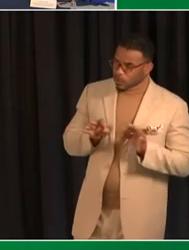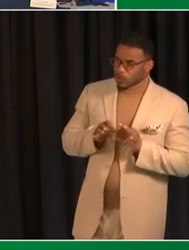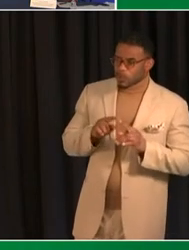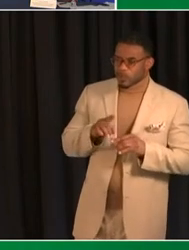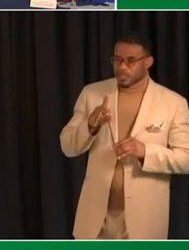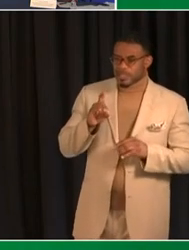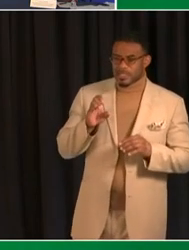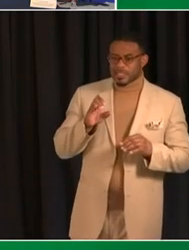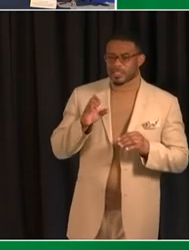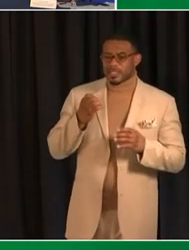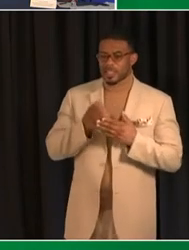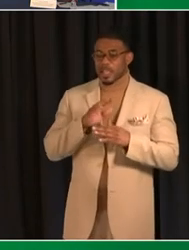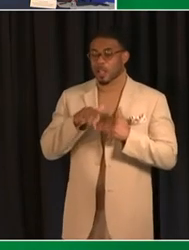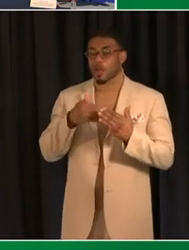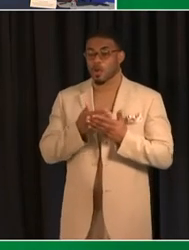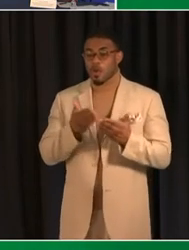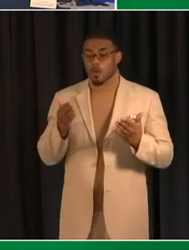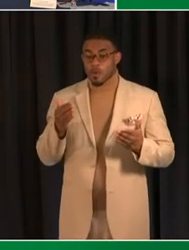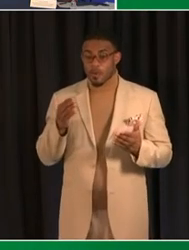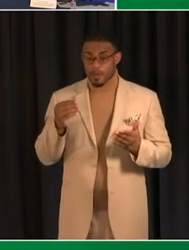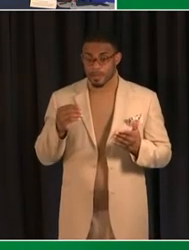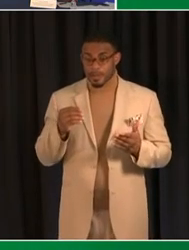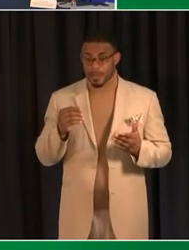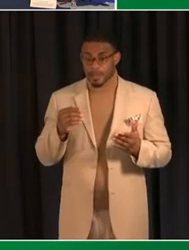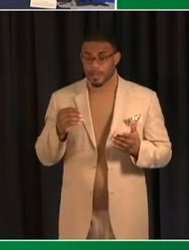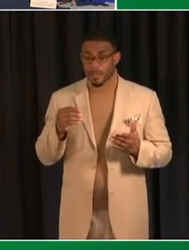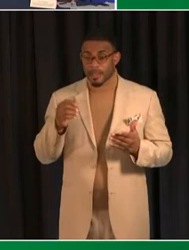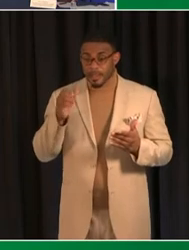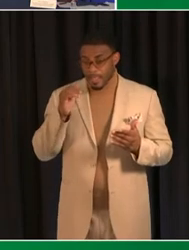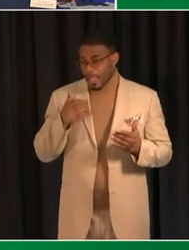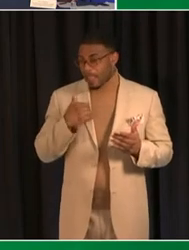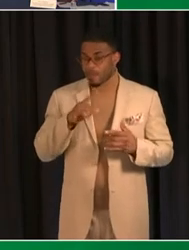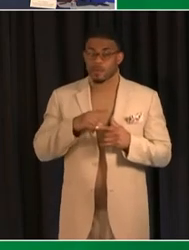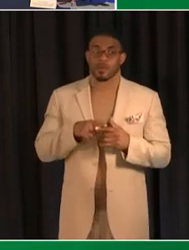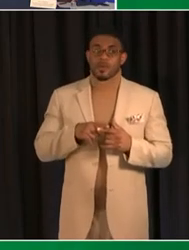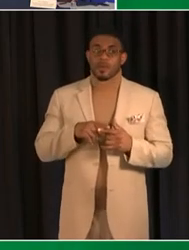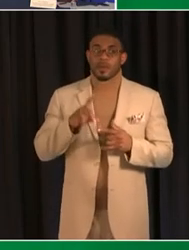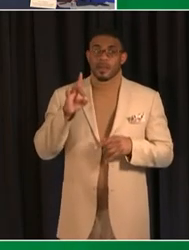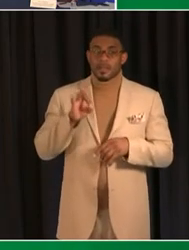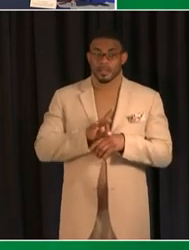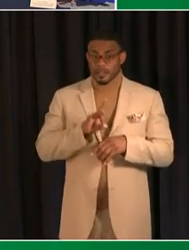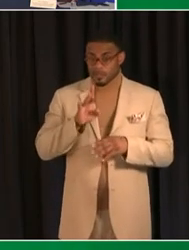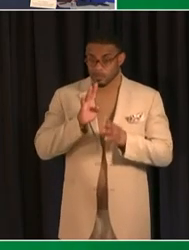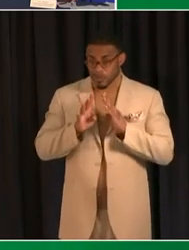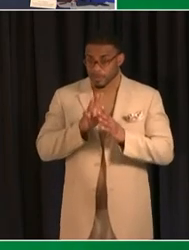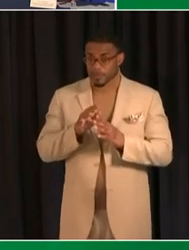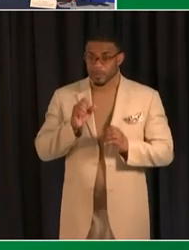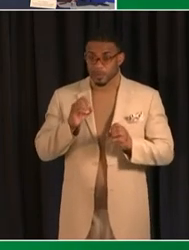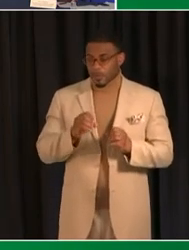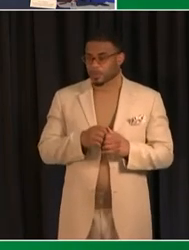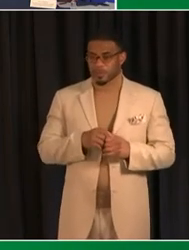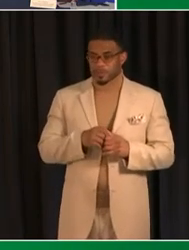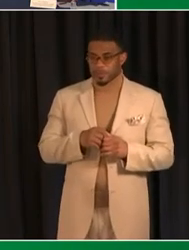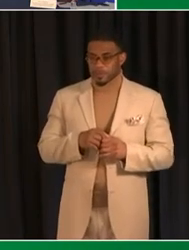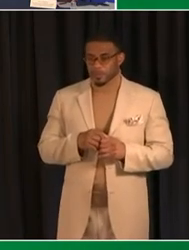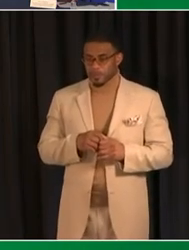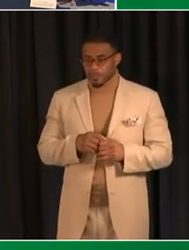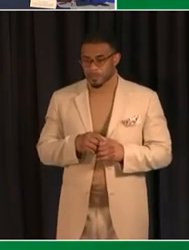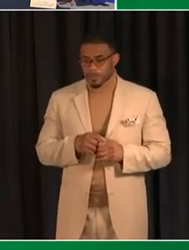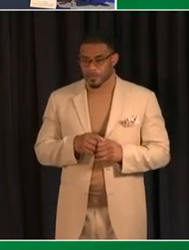critical to the district's economy as a whole, and having our daytime traffic